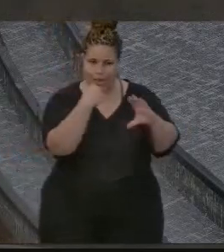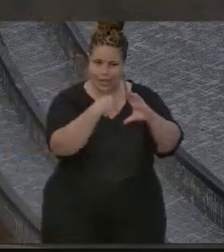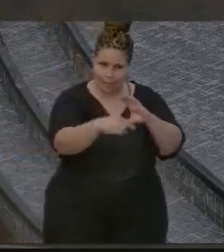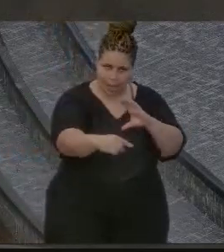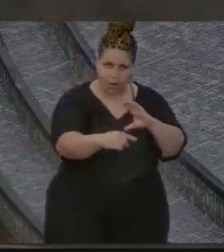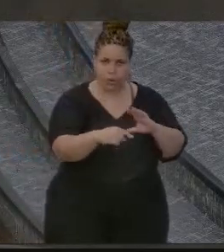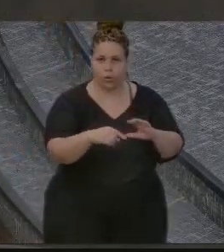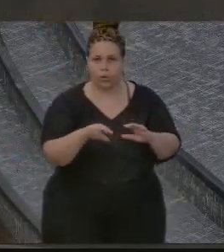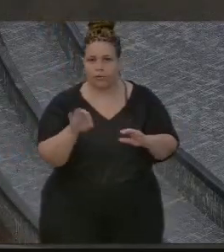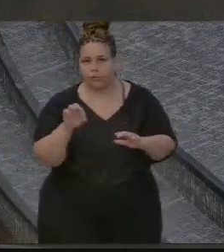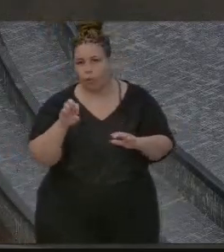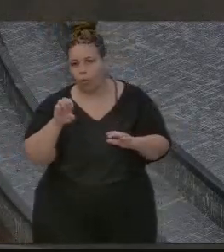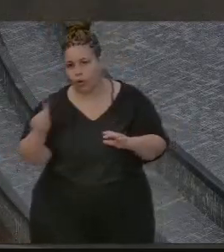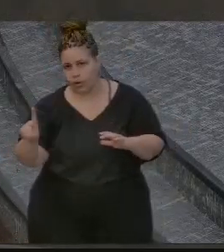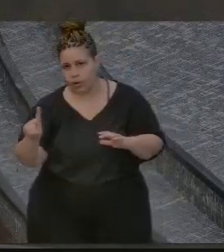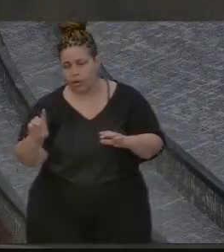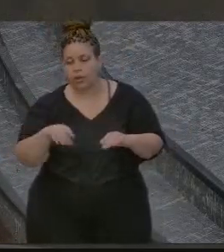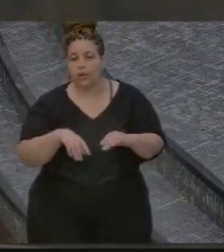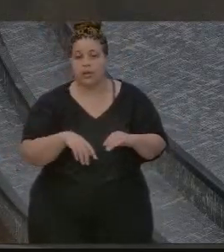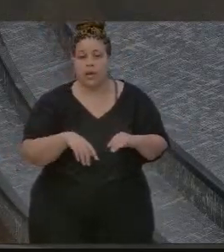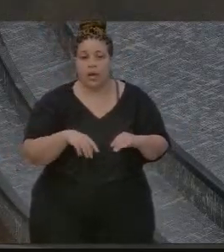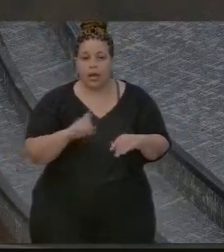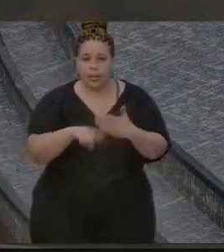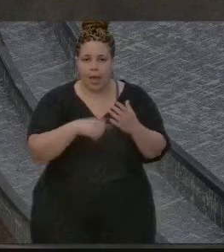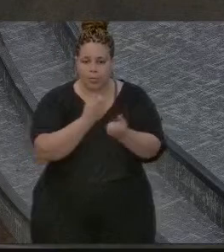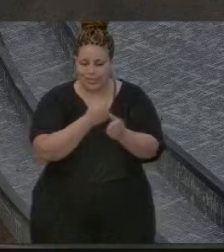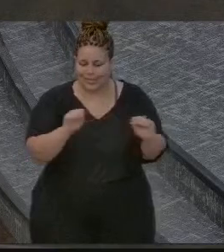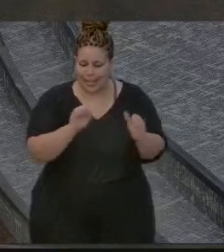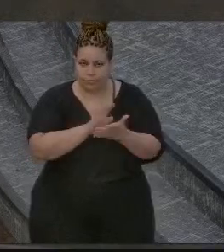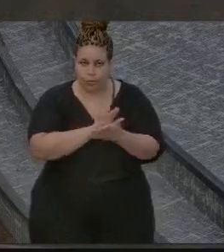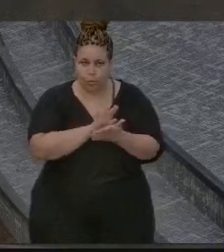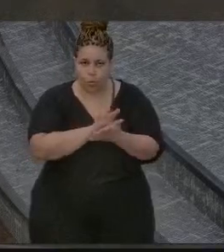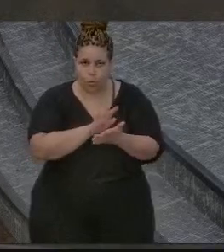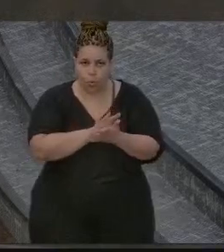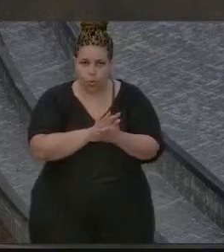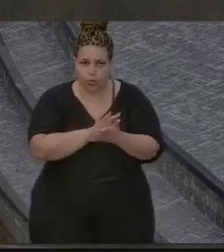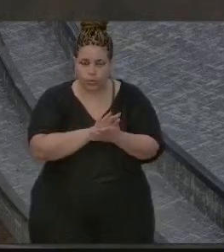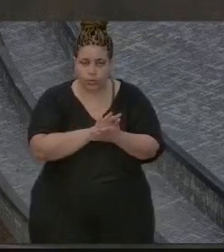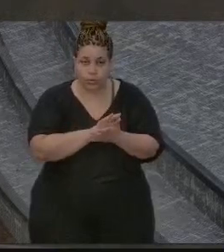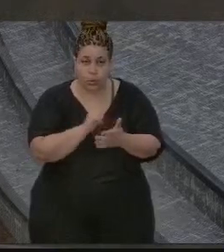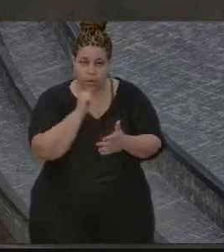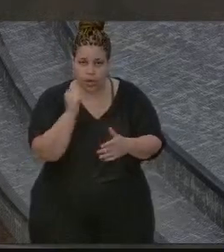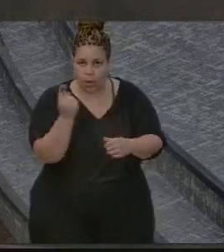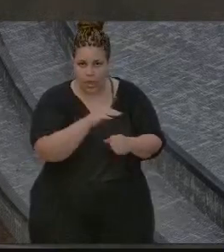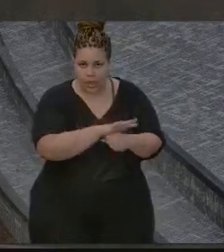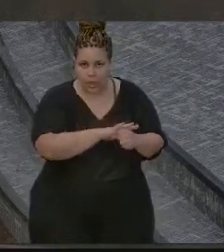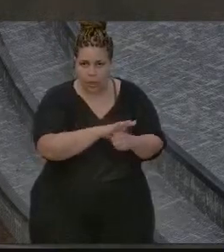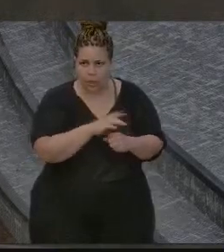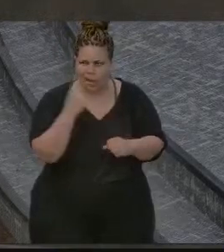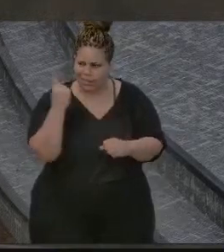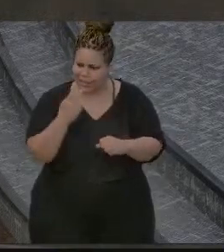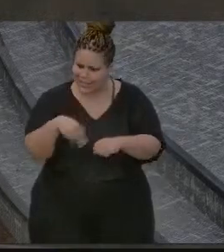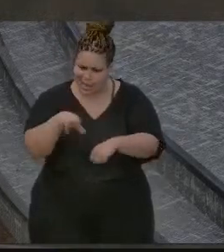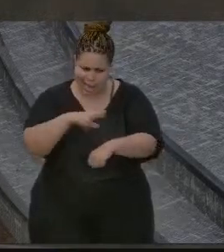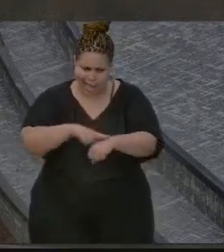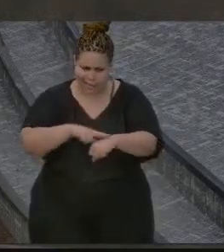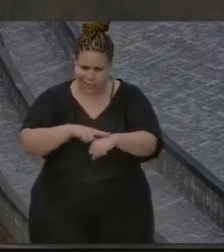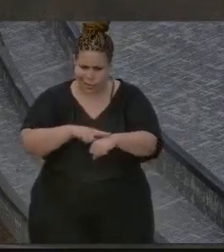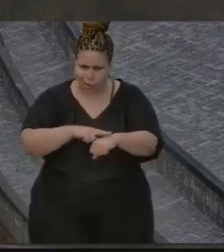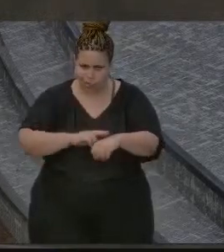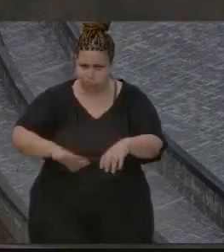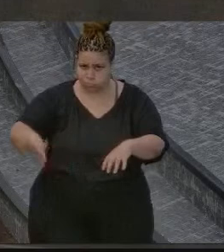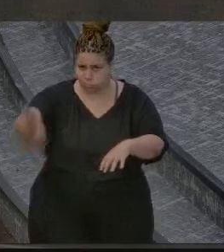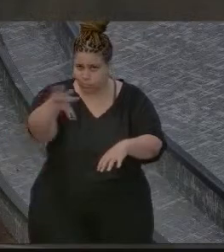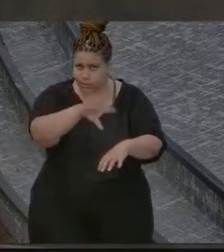information about safe schools and a local, actually not just a local organization, I think it's national, but they have a local chapter